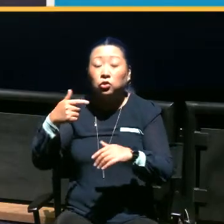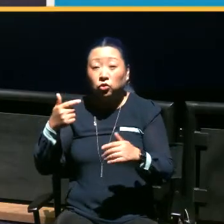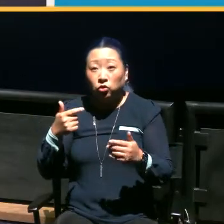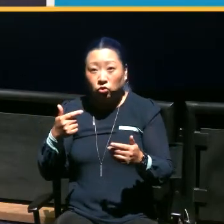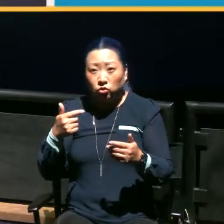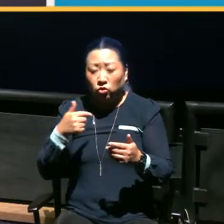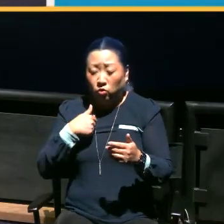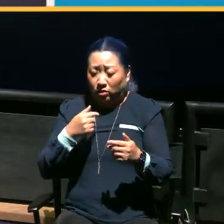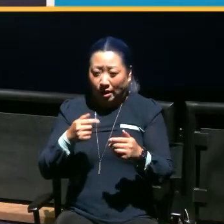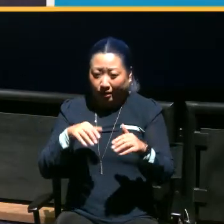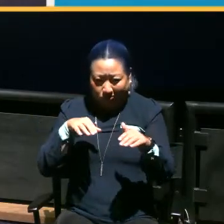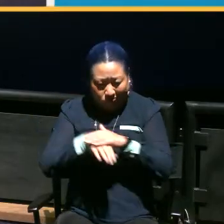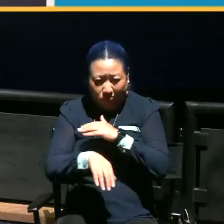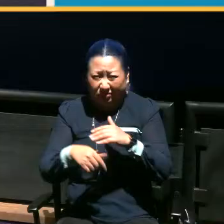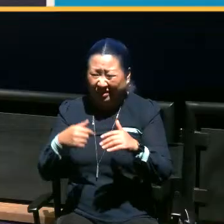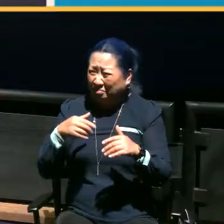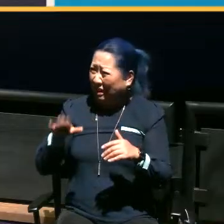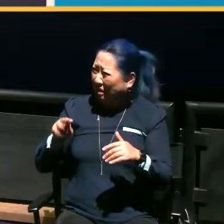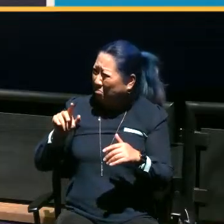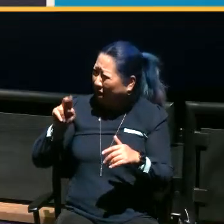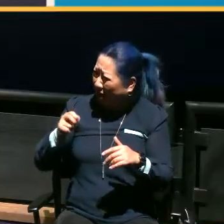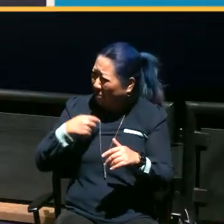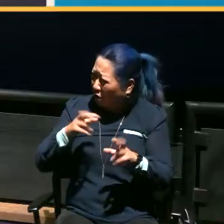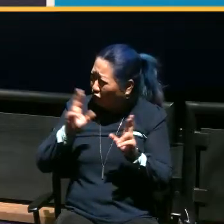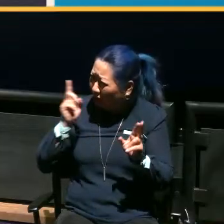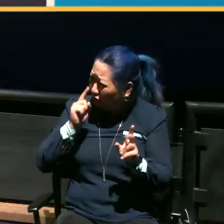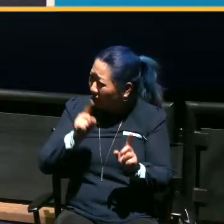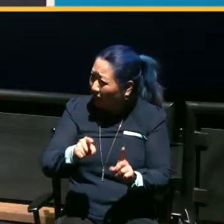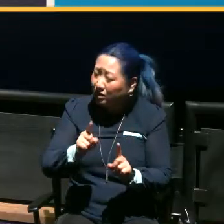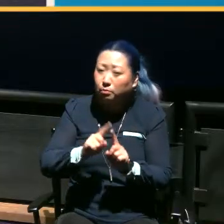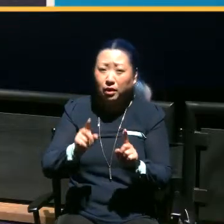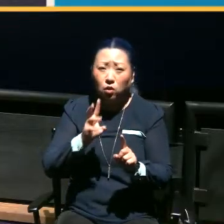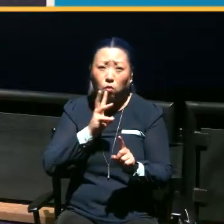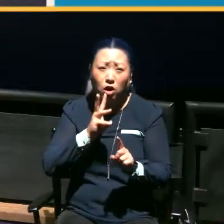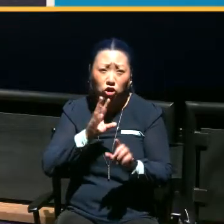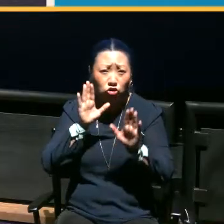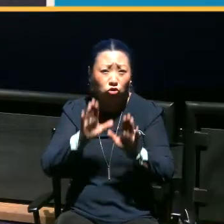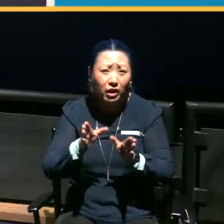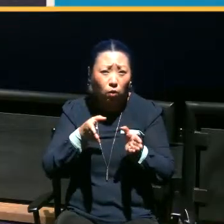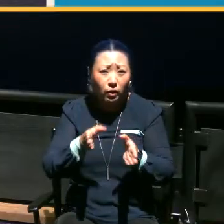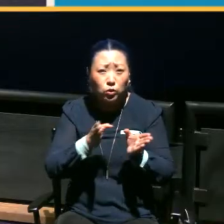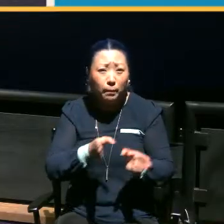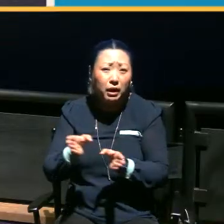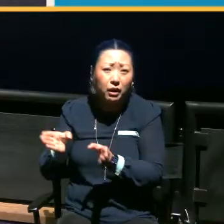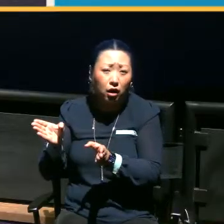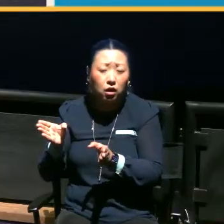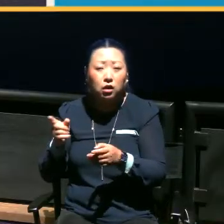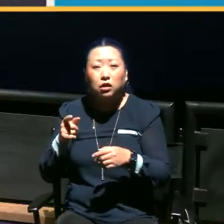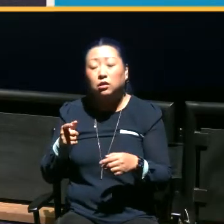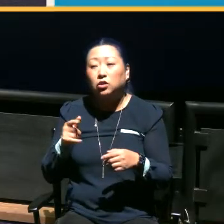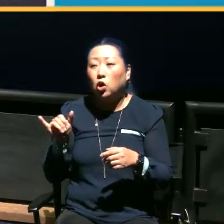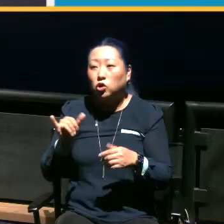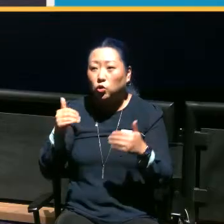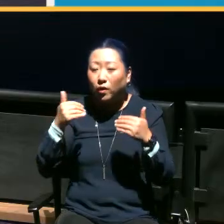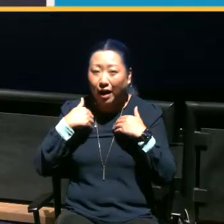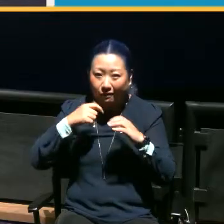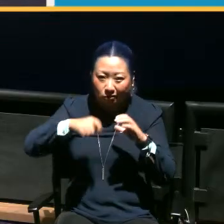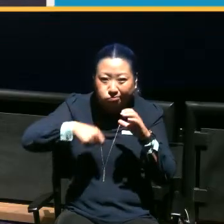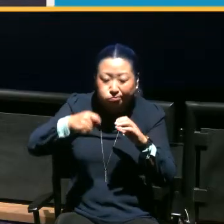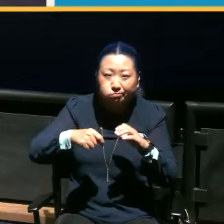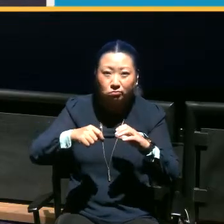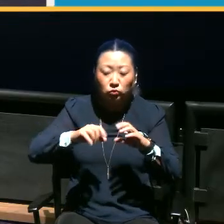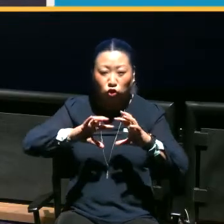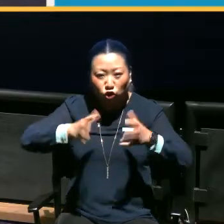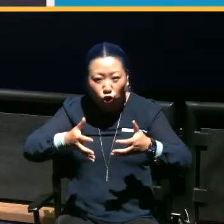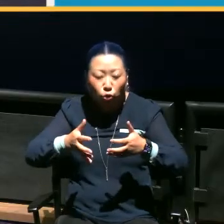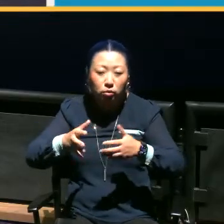this? But the pool was a great way to prepare you to do a spacewalk. There's also the communication, the choreography, working with the crew inside